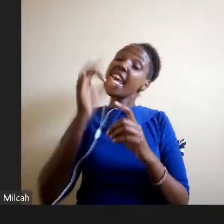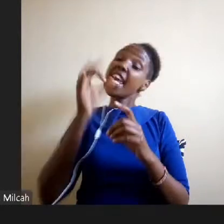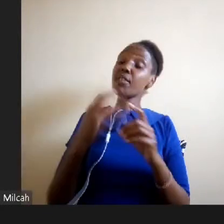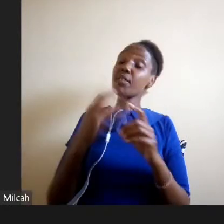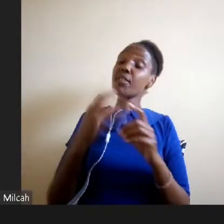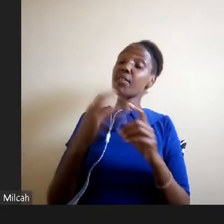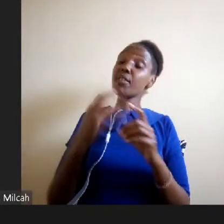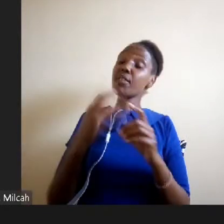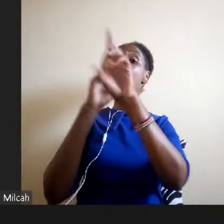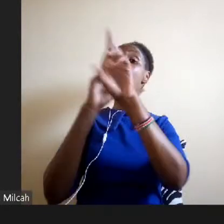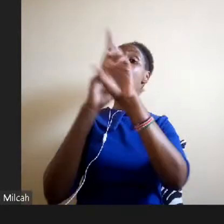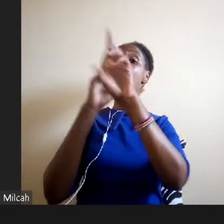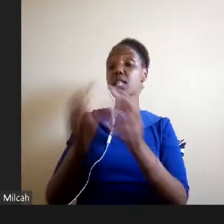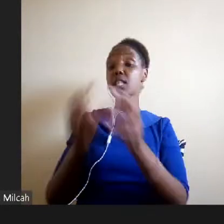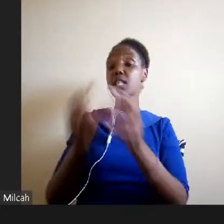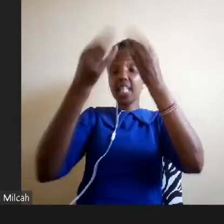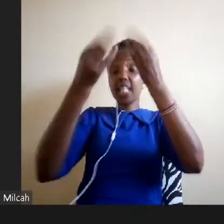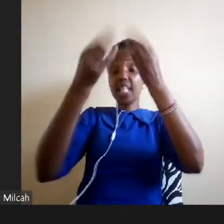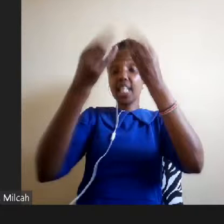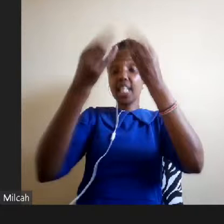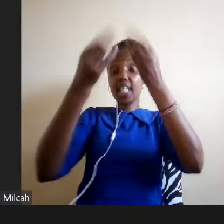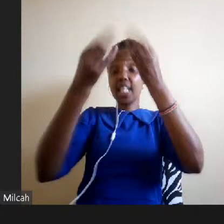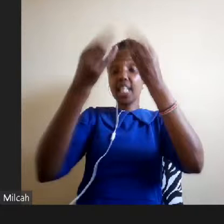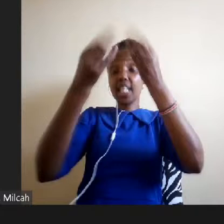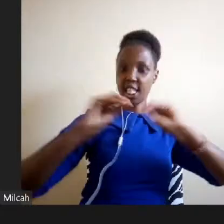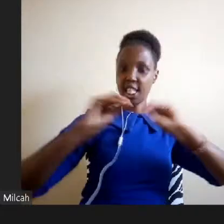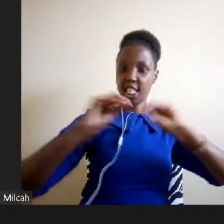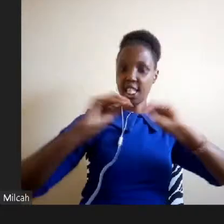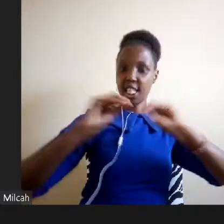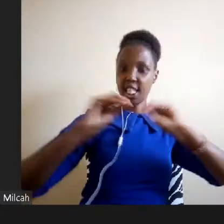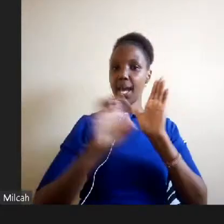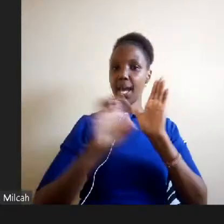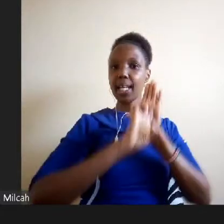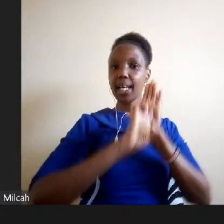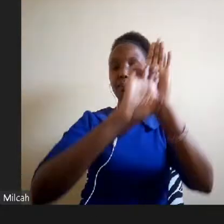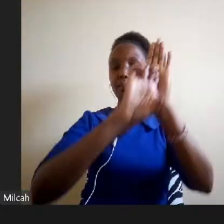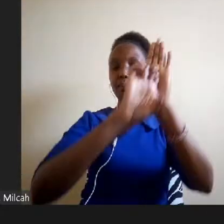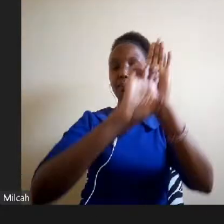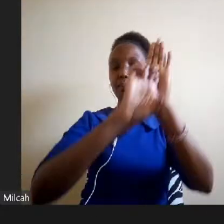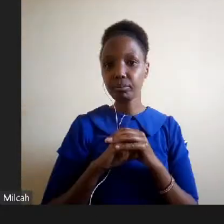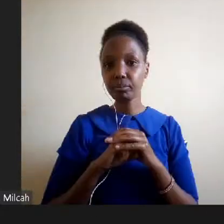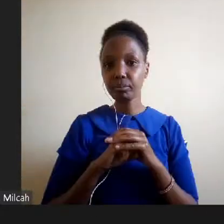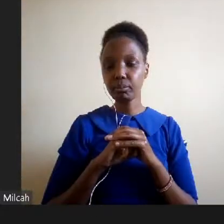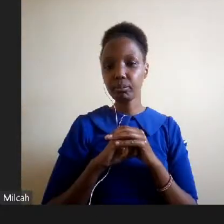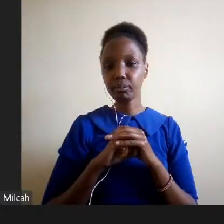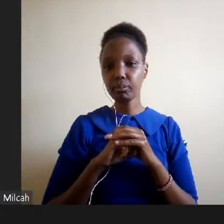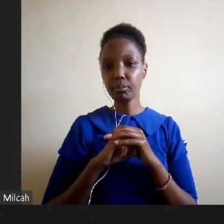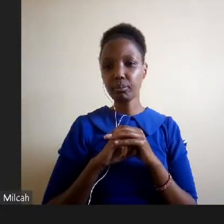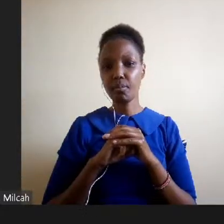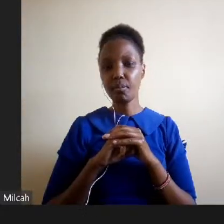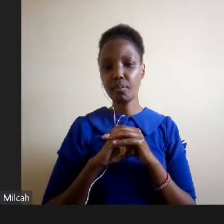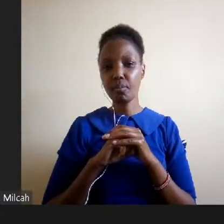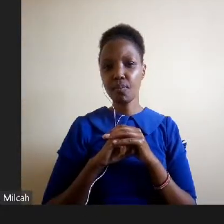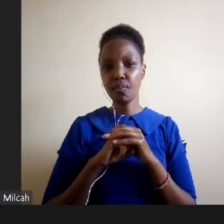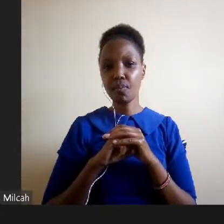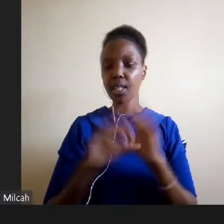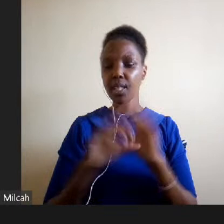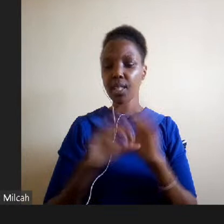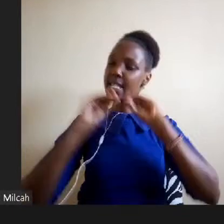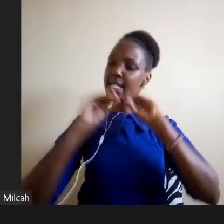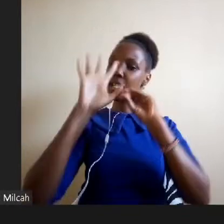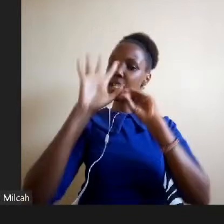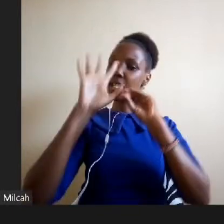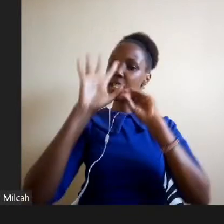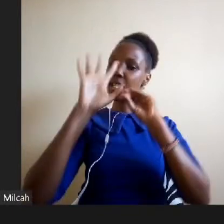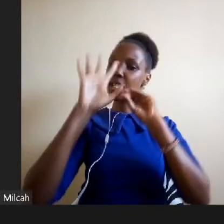that they're in. And then teach them by example. We are parents who have gone through very many things in life, so we're able to teach our children through the examples that